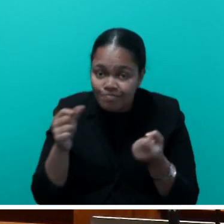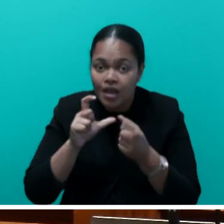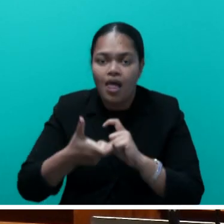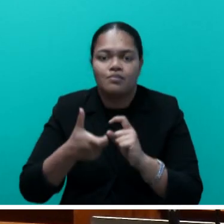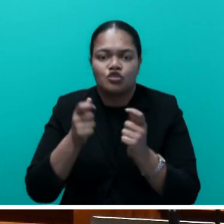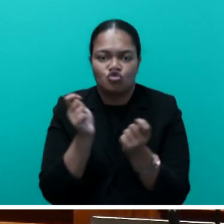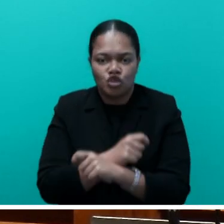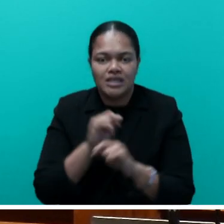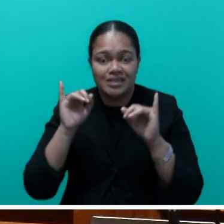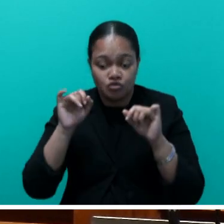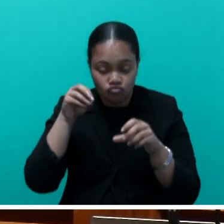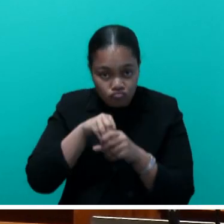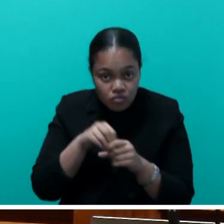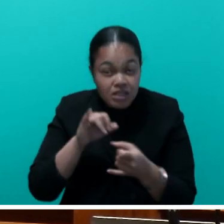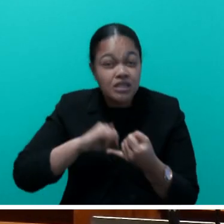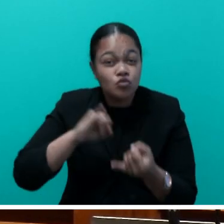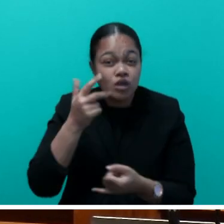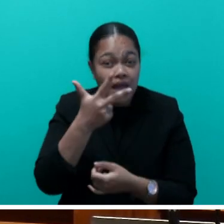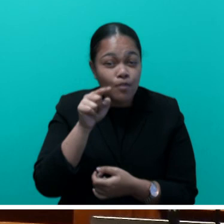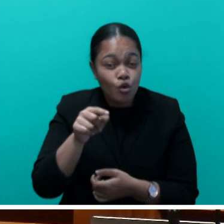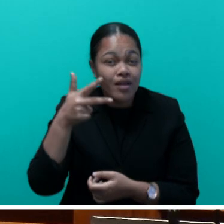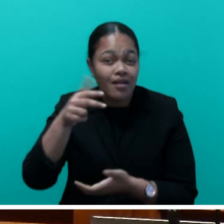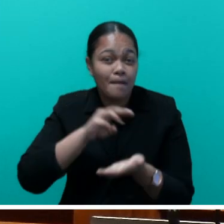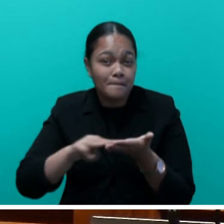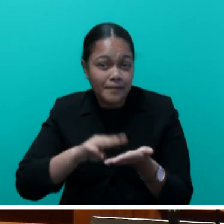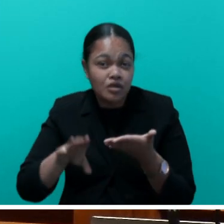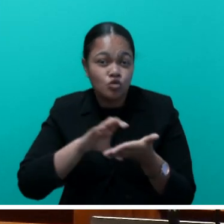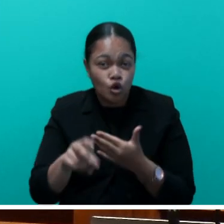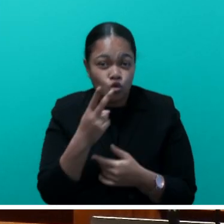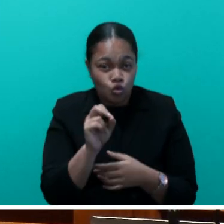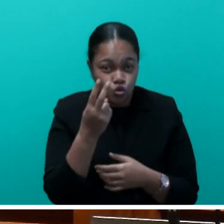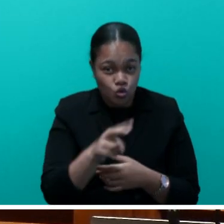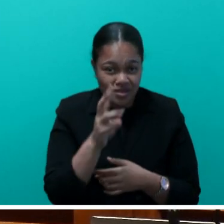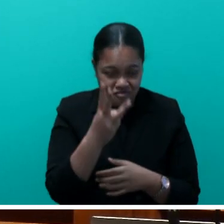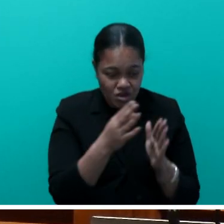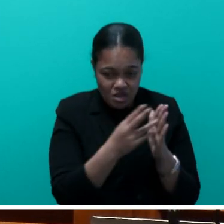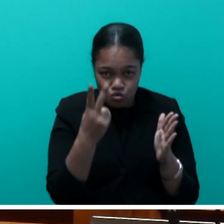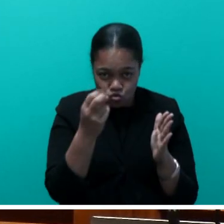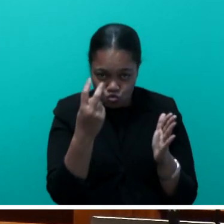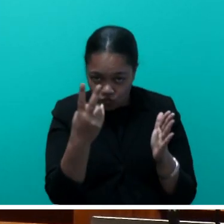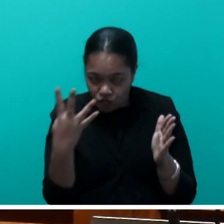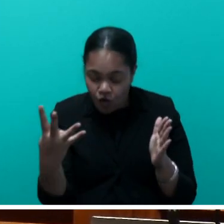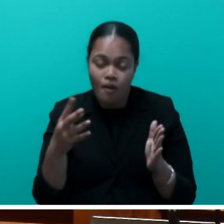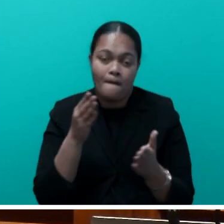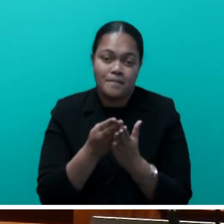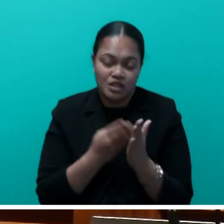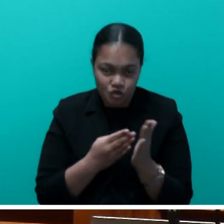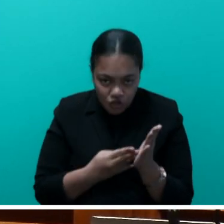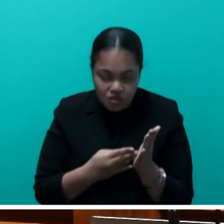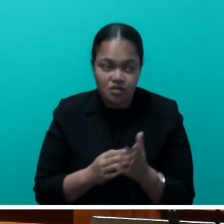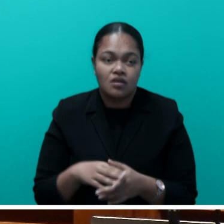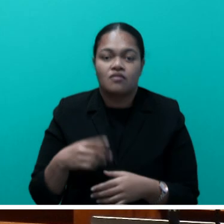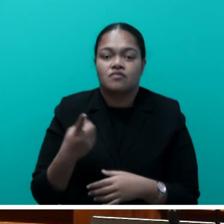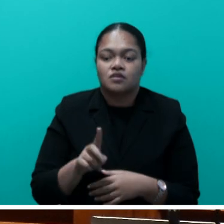issues. With an increase of $8.8 million from the 2023-2024 budget, the Ministry of Rural and Maritime Development and